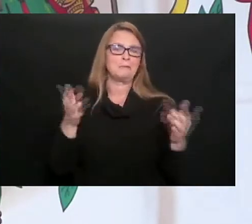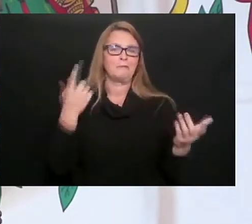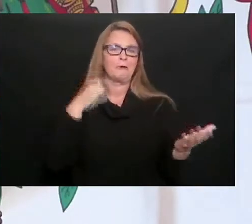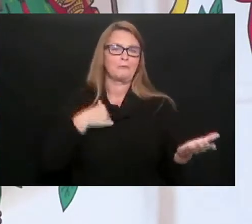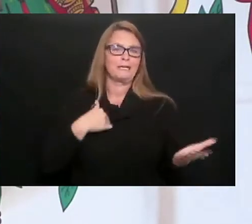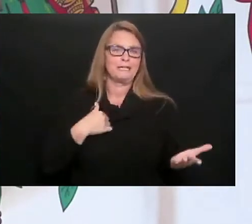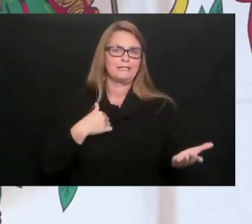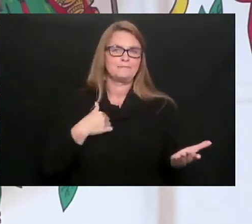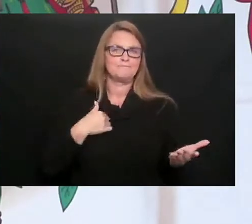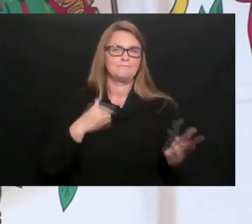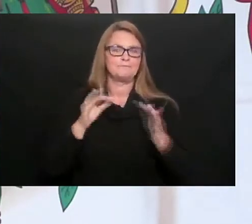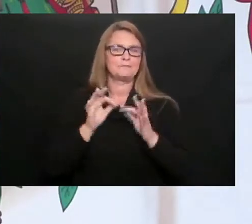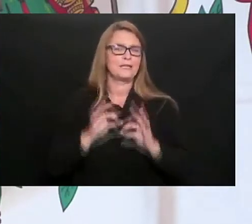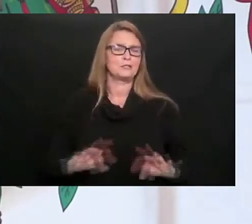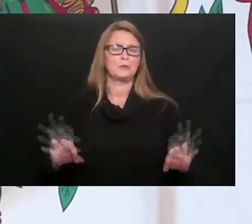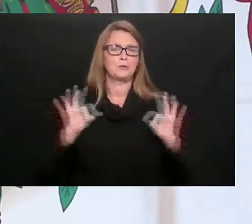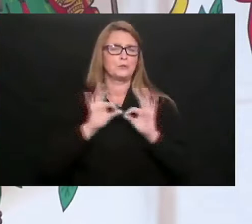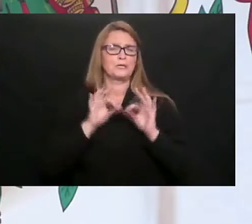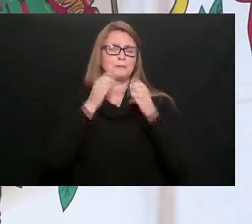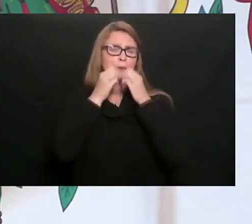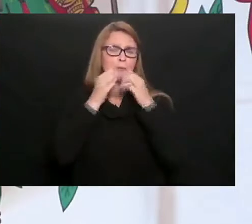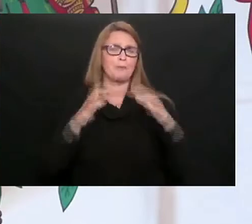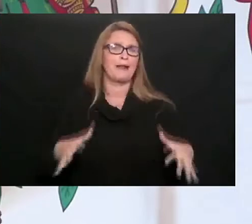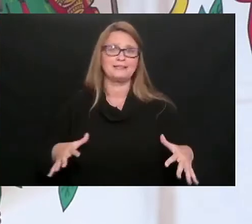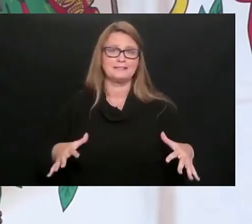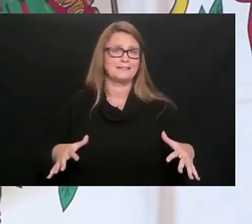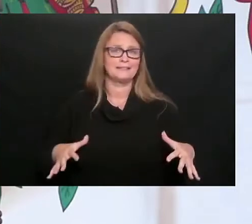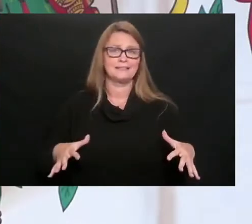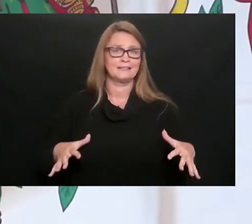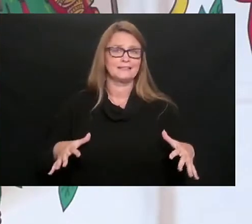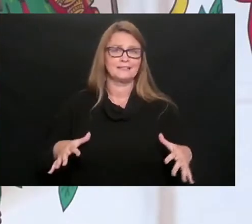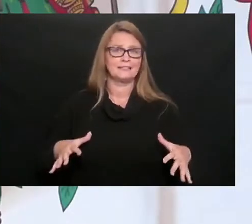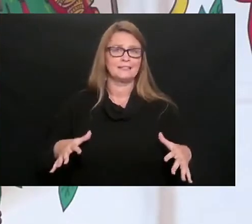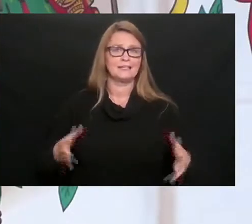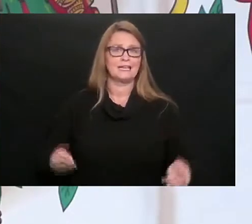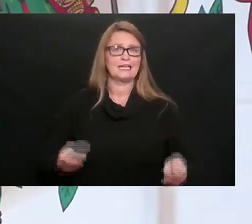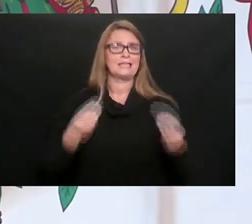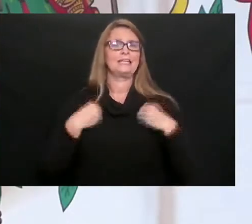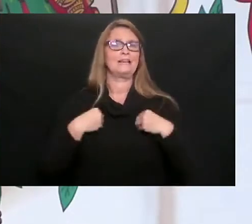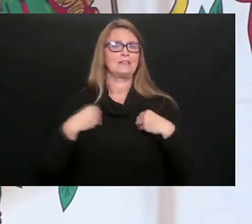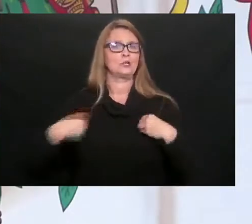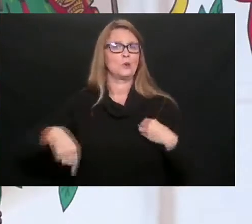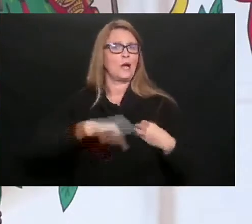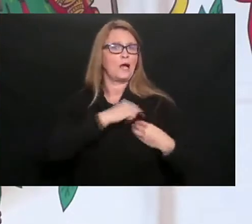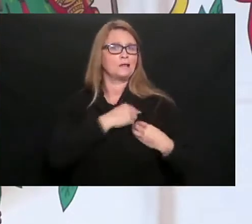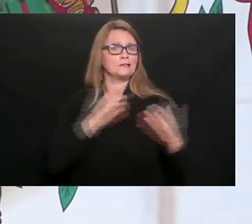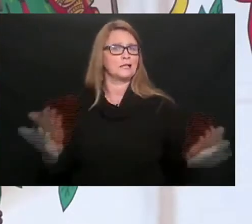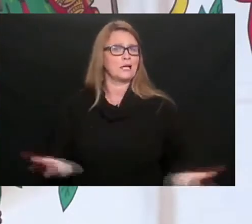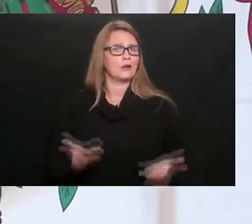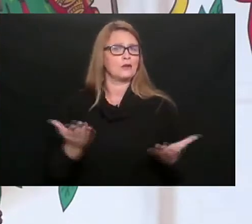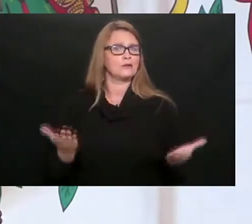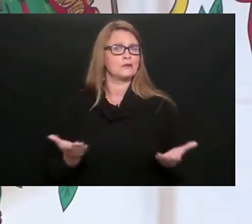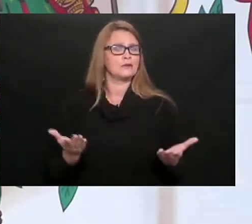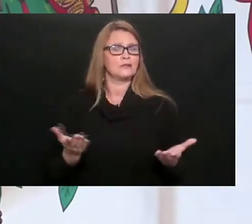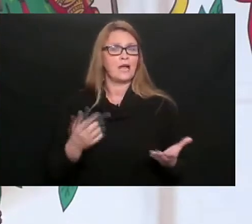an incredible blessing that was bestowed on this earth. And so I encourage you to